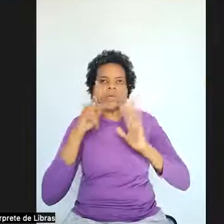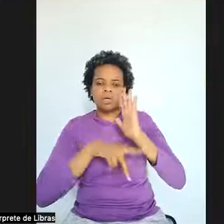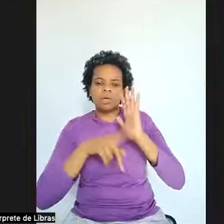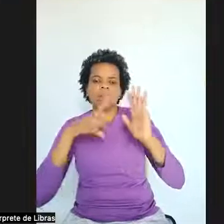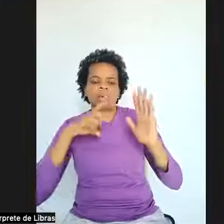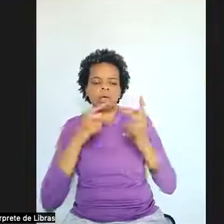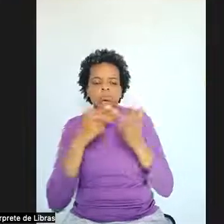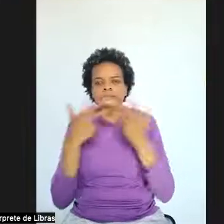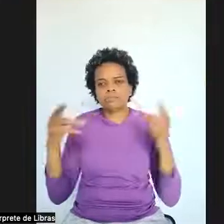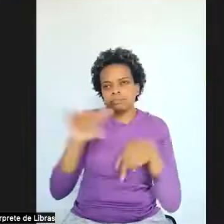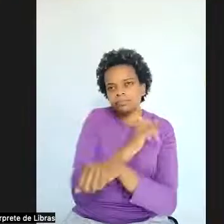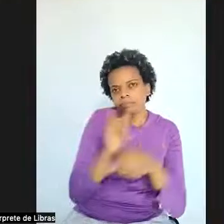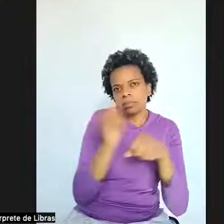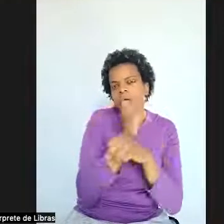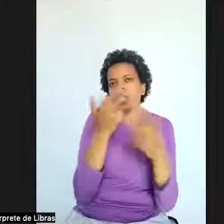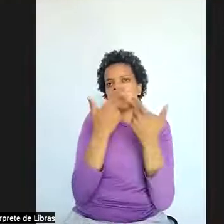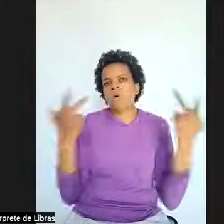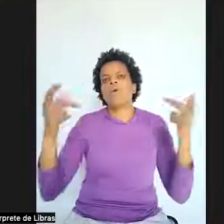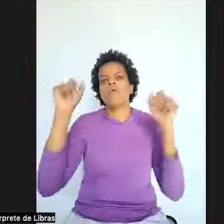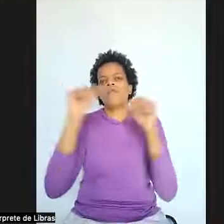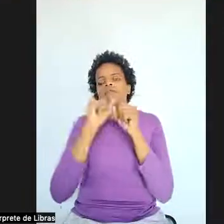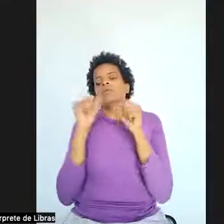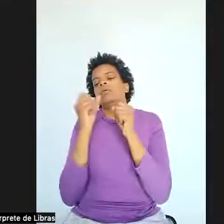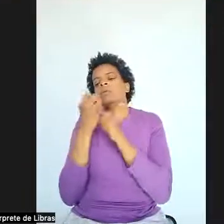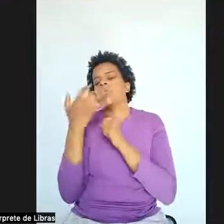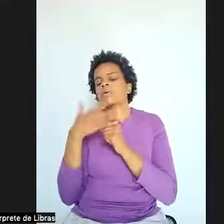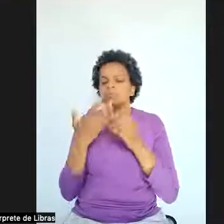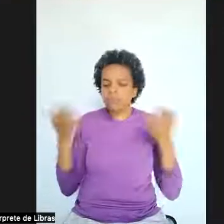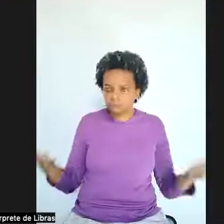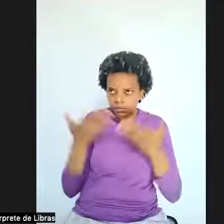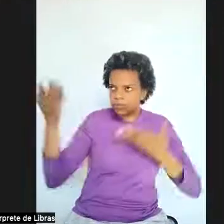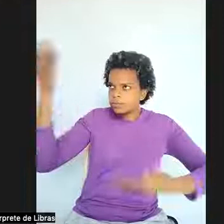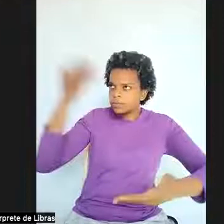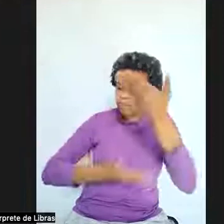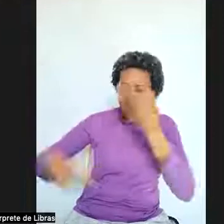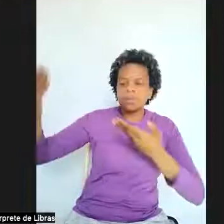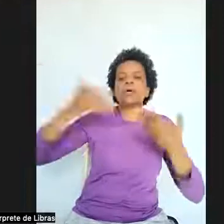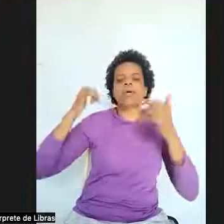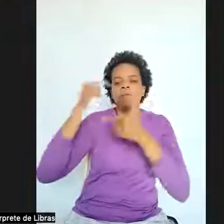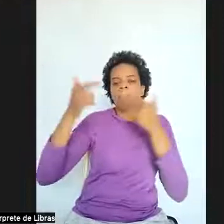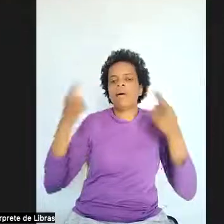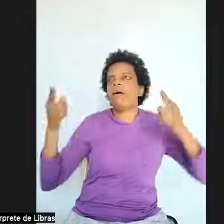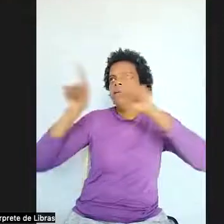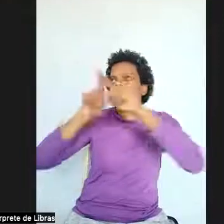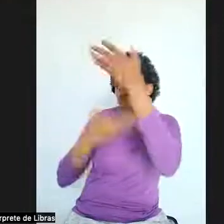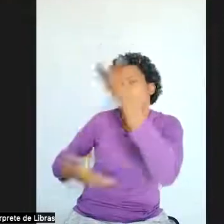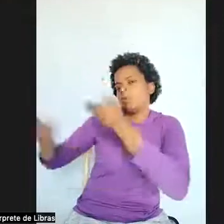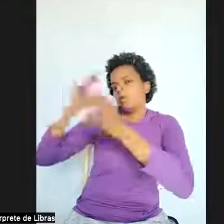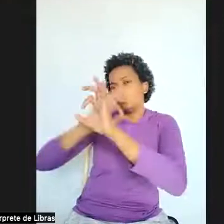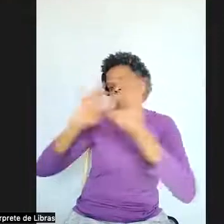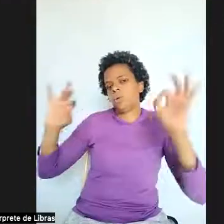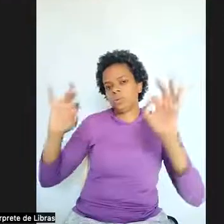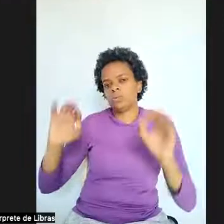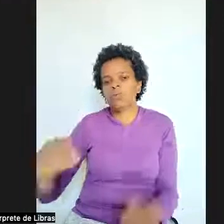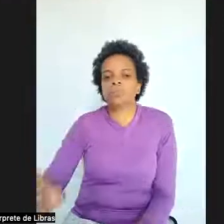list, the animals there, and we can get to know how to do it. So we foster this type of exchange and international